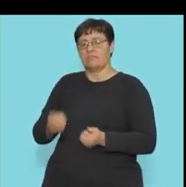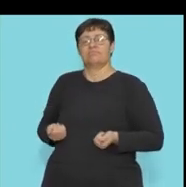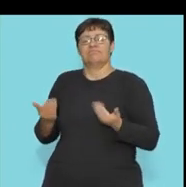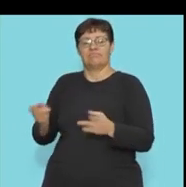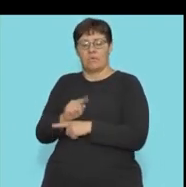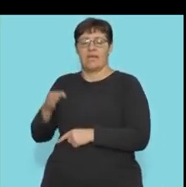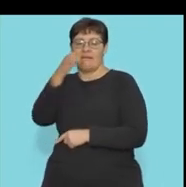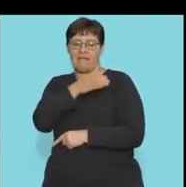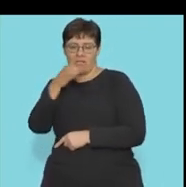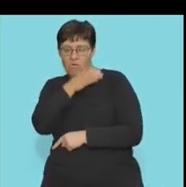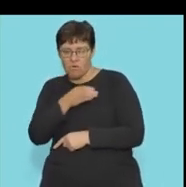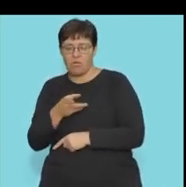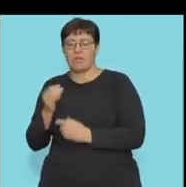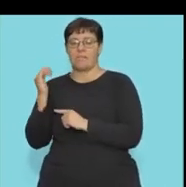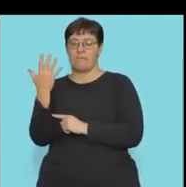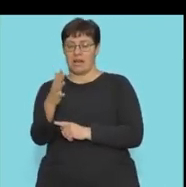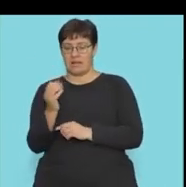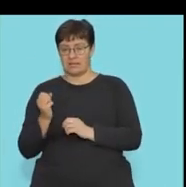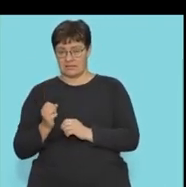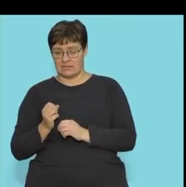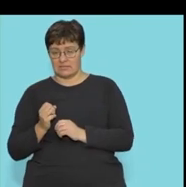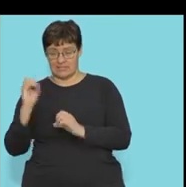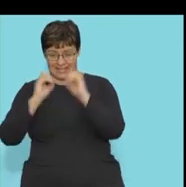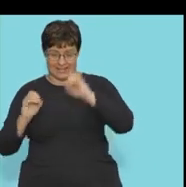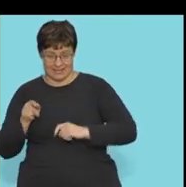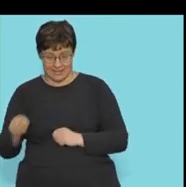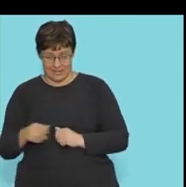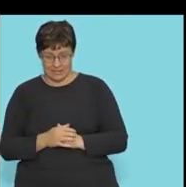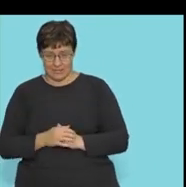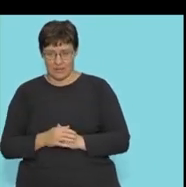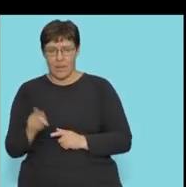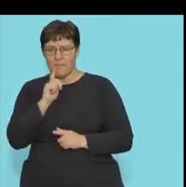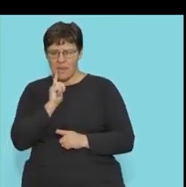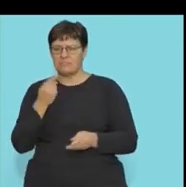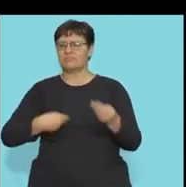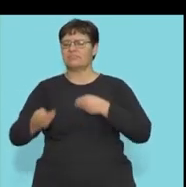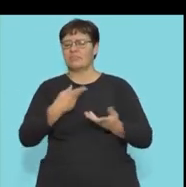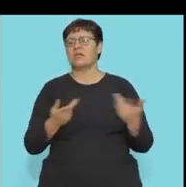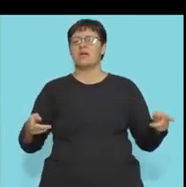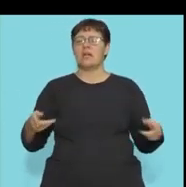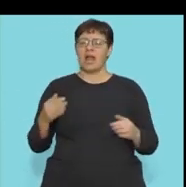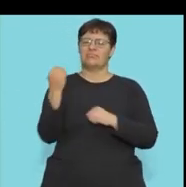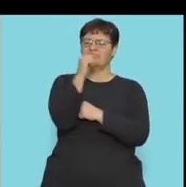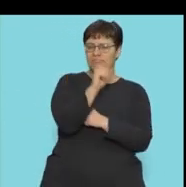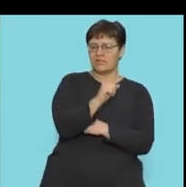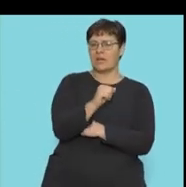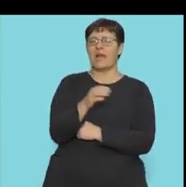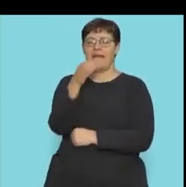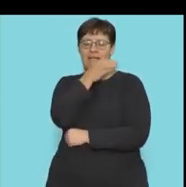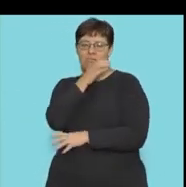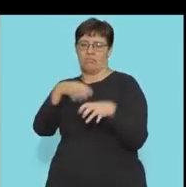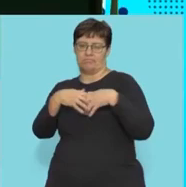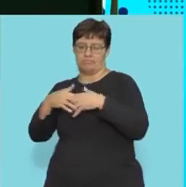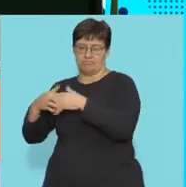to the production of alcohol in plant cells. So we know that this is commercially used in industries in the production